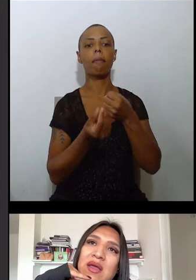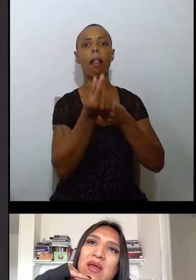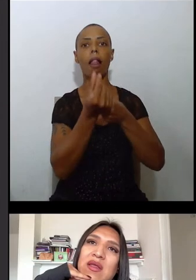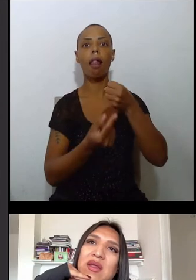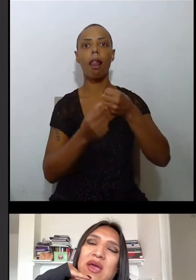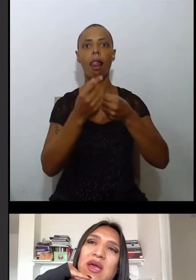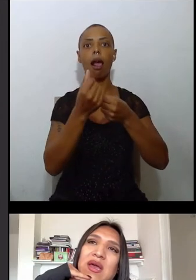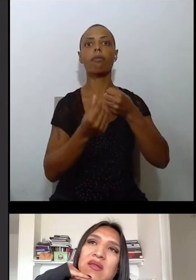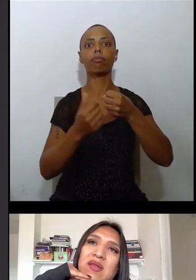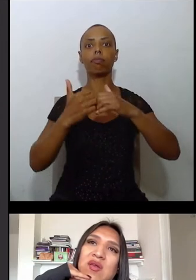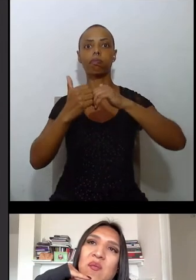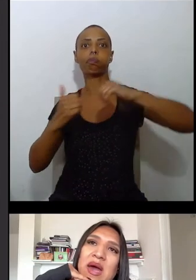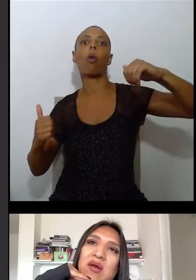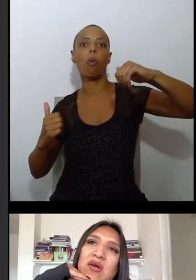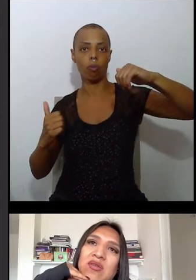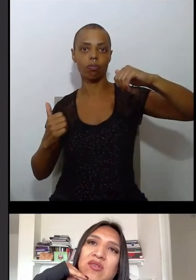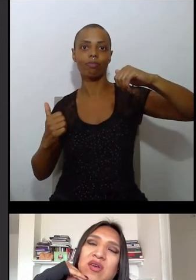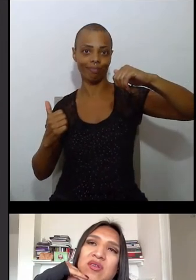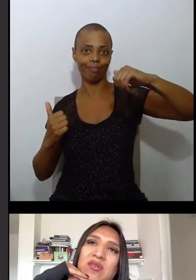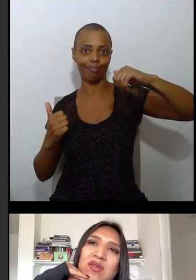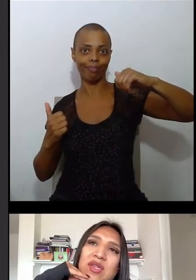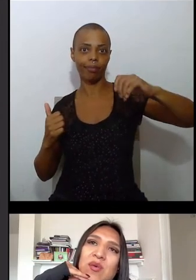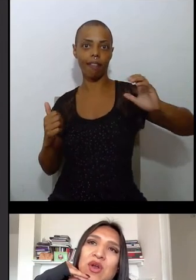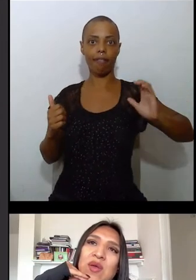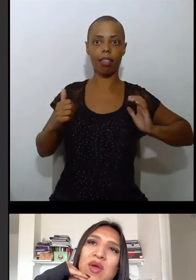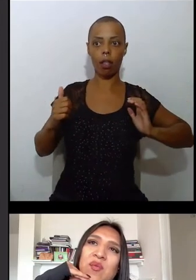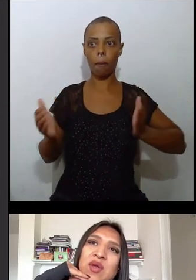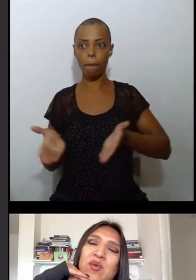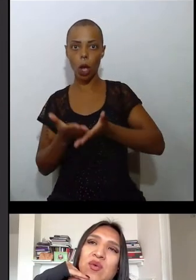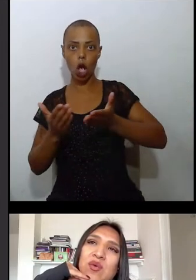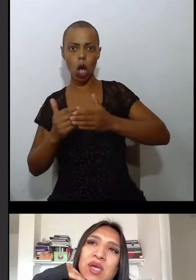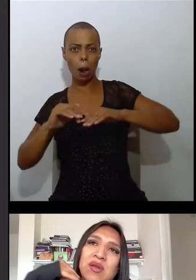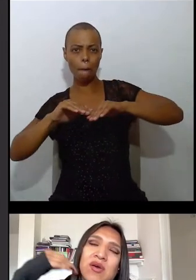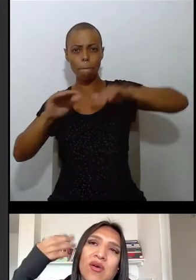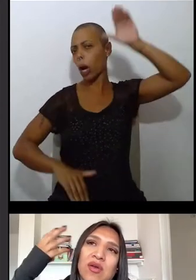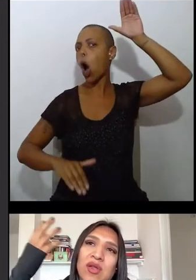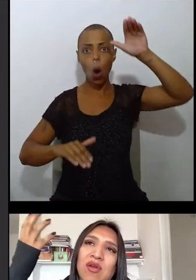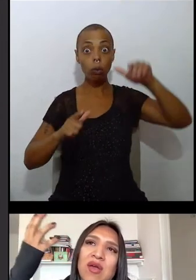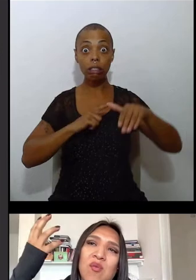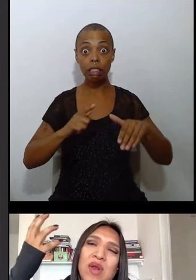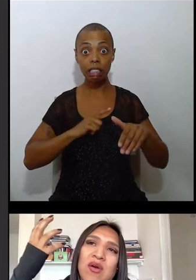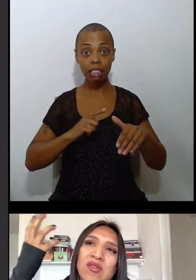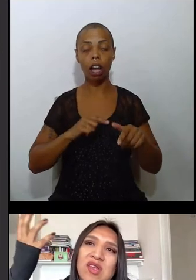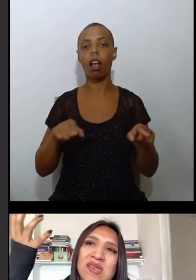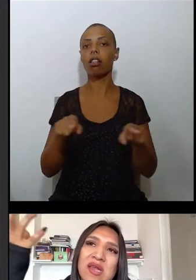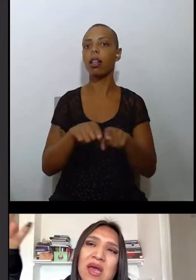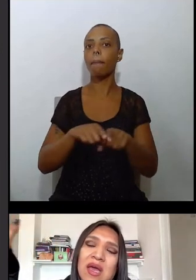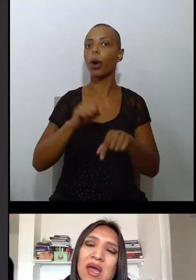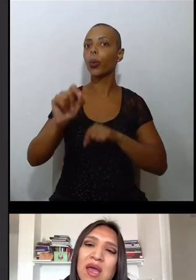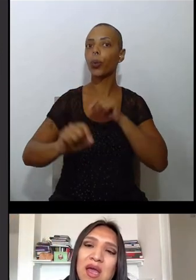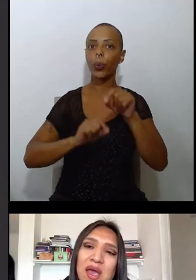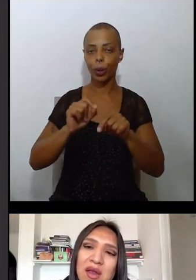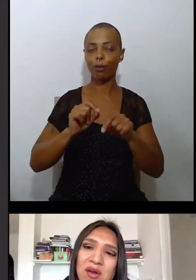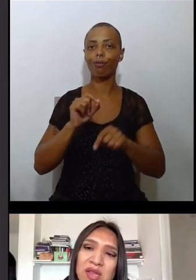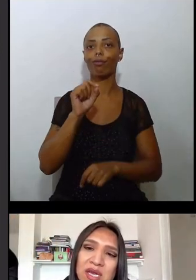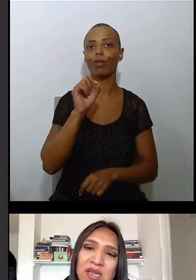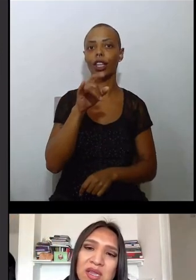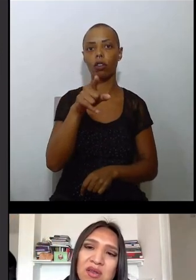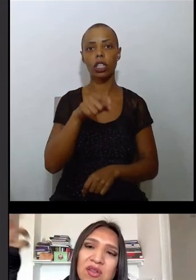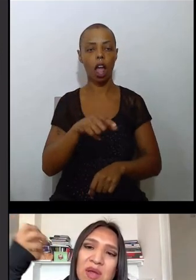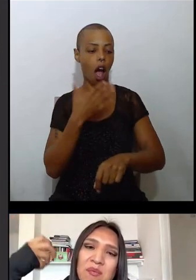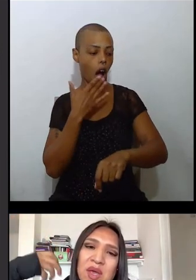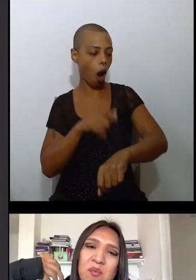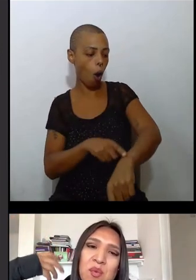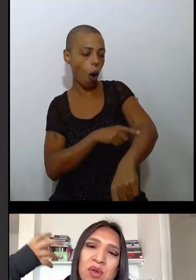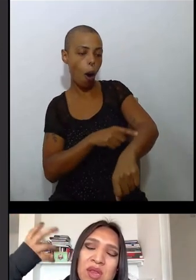is a striking social class Gap and there is also a